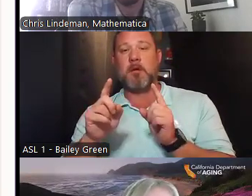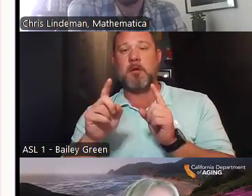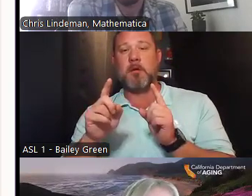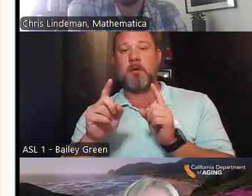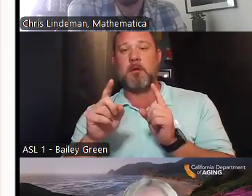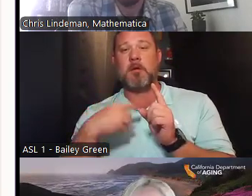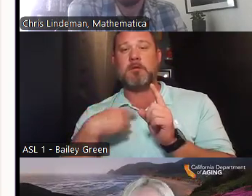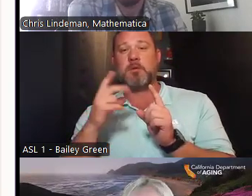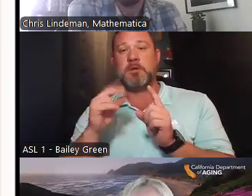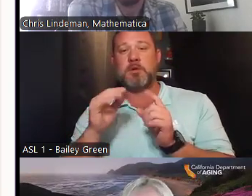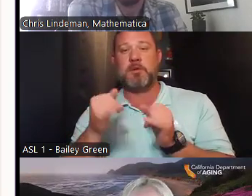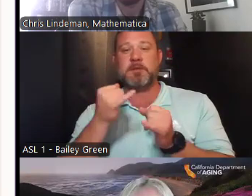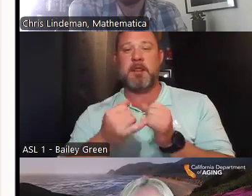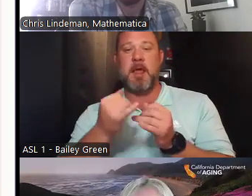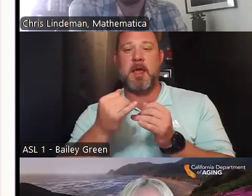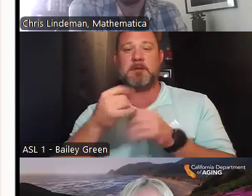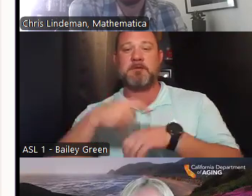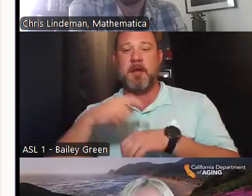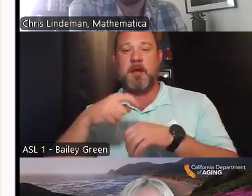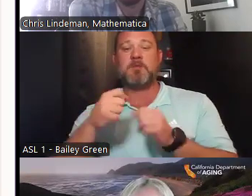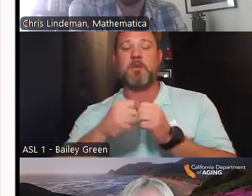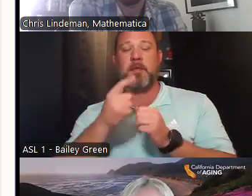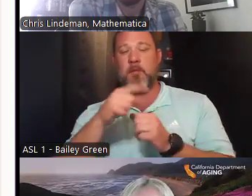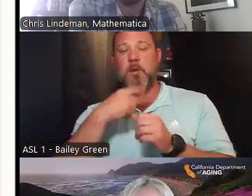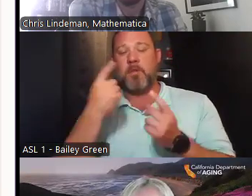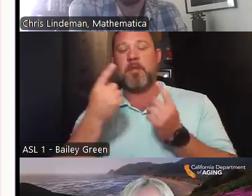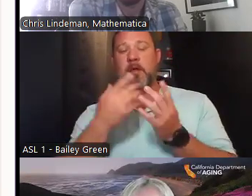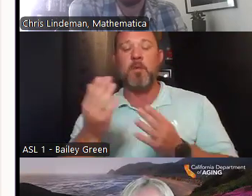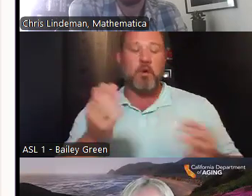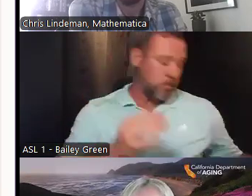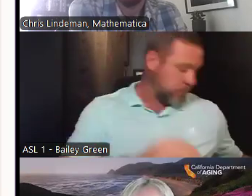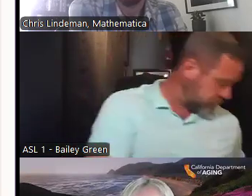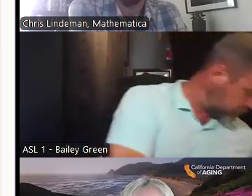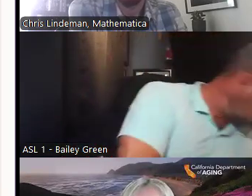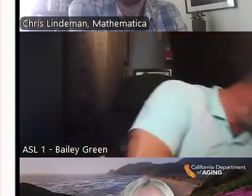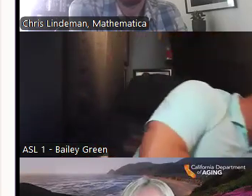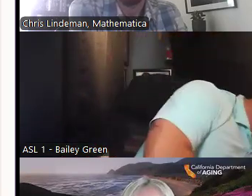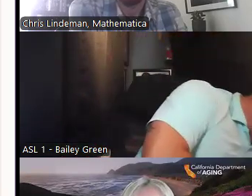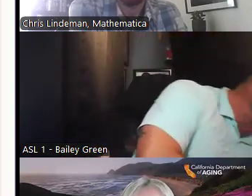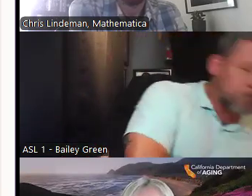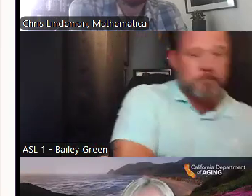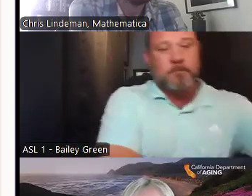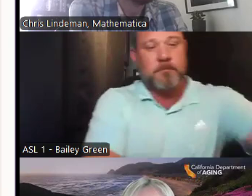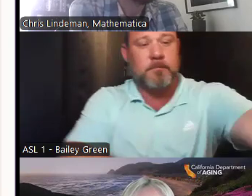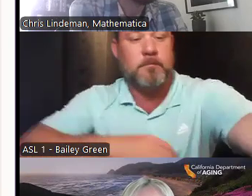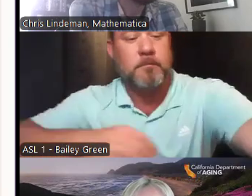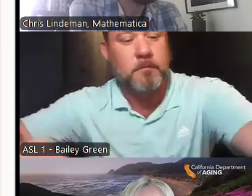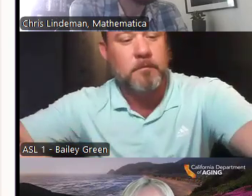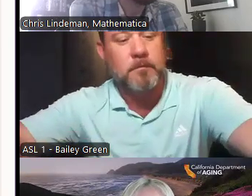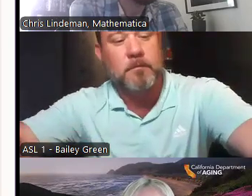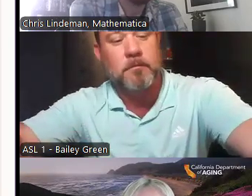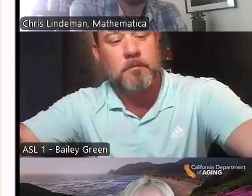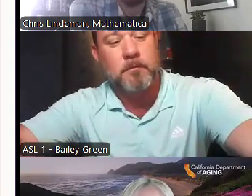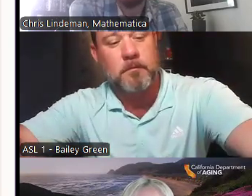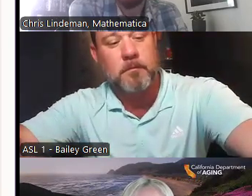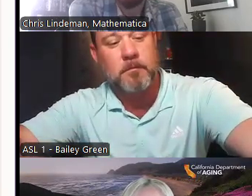as we do this last phase of work with that Mathematica, we'll think through that. But I'm also going to put in the chat a link to our county data